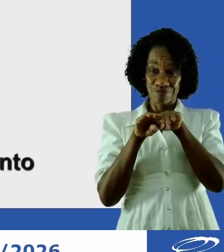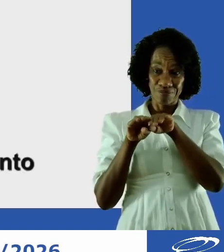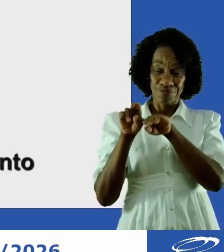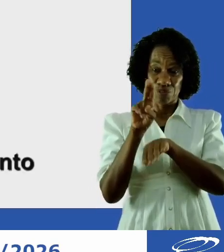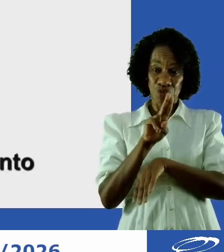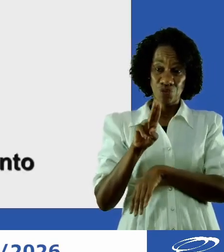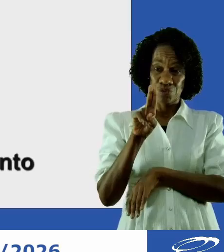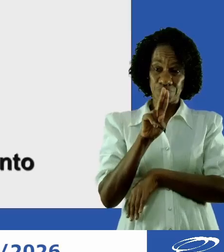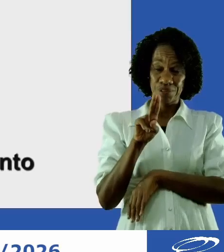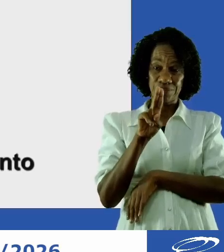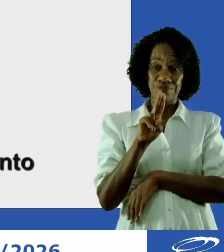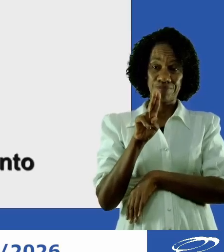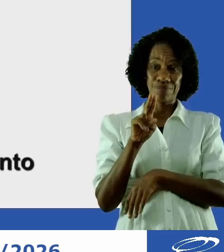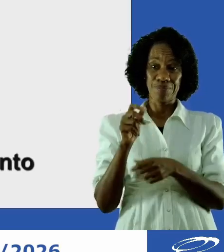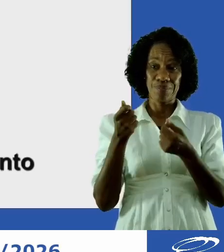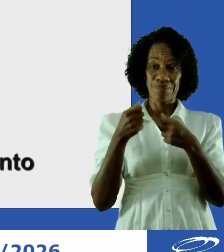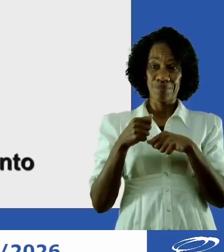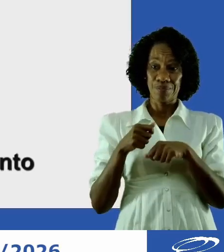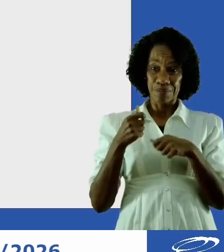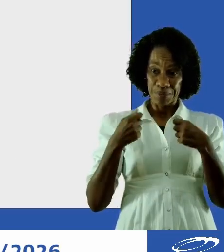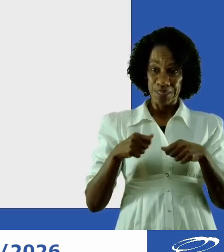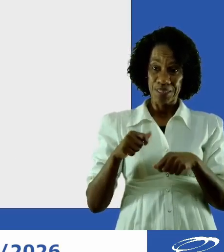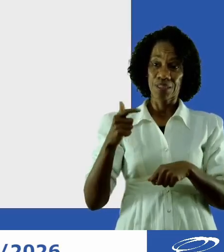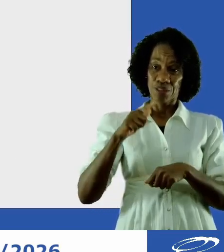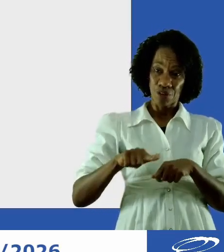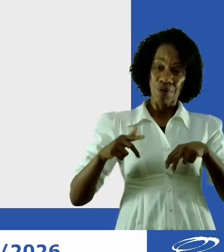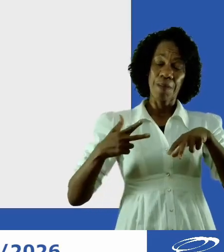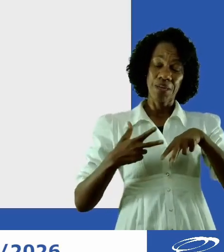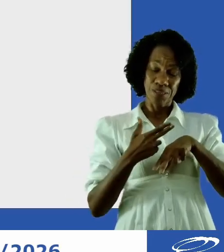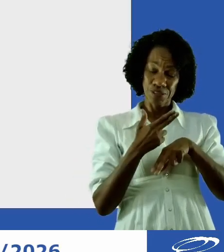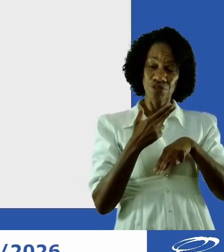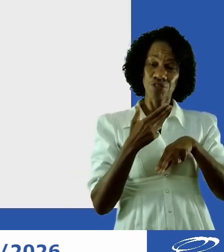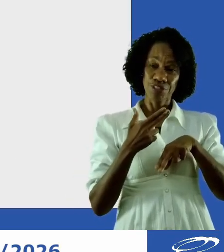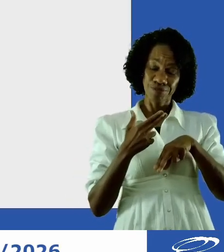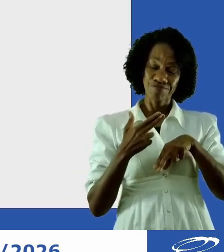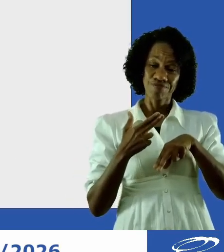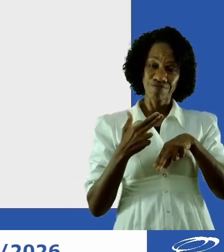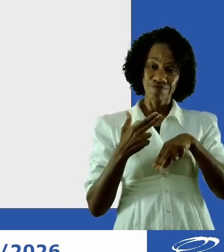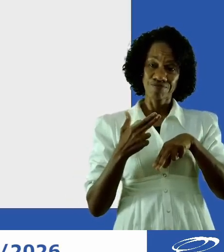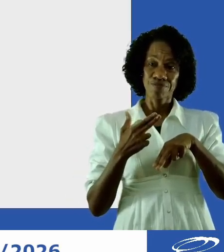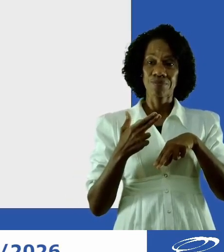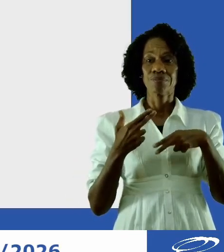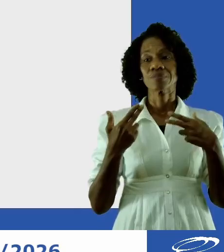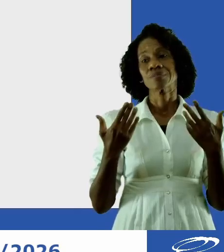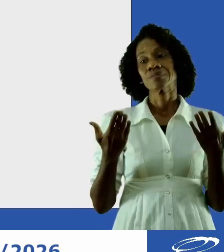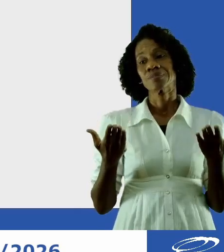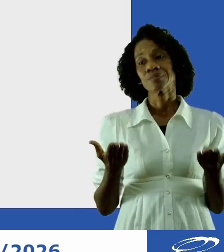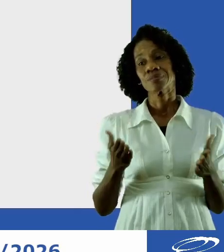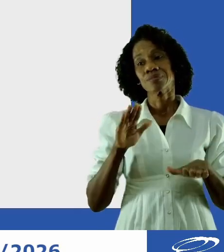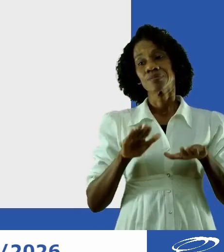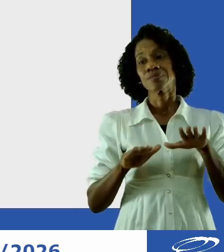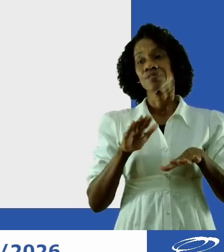additional surgery. So the key issue is we enlarge the antibiotic treatment in order